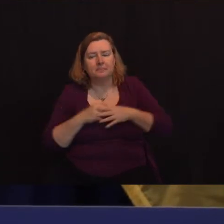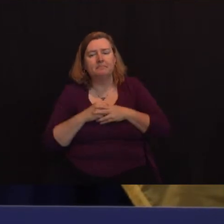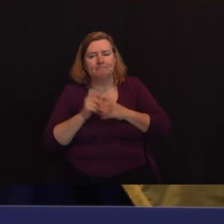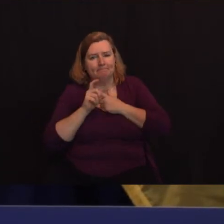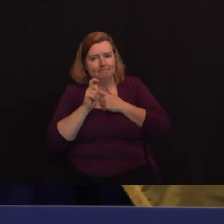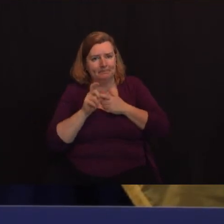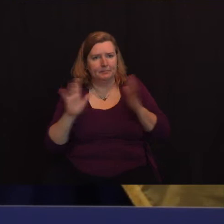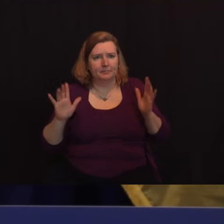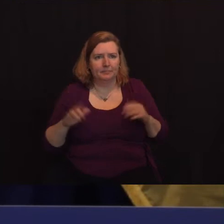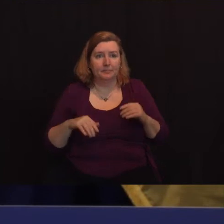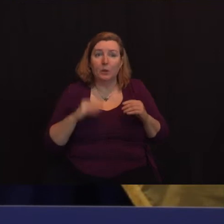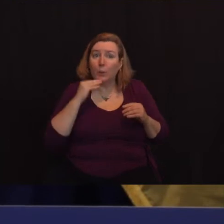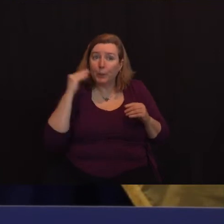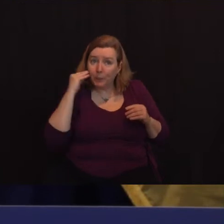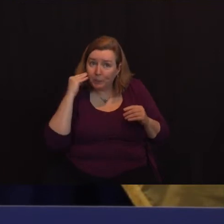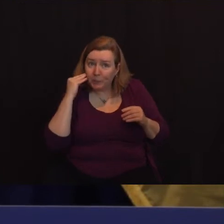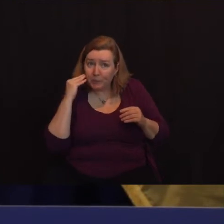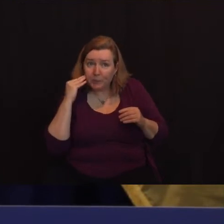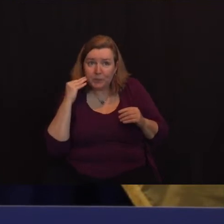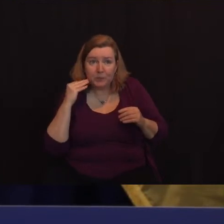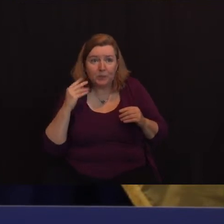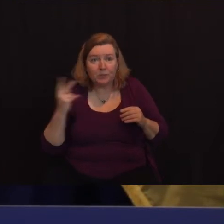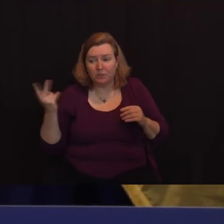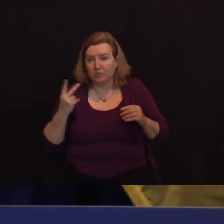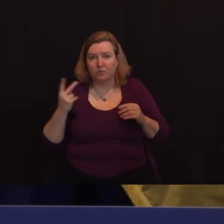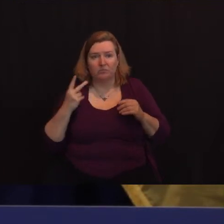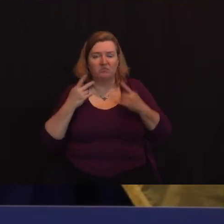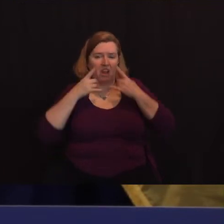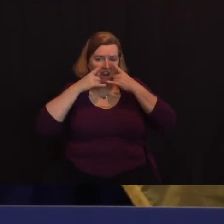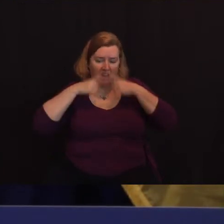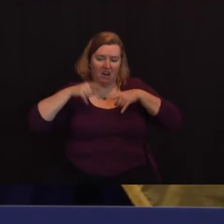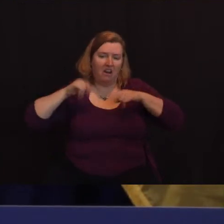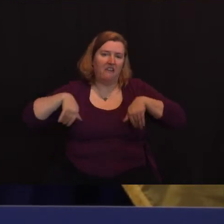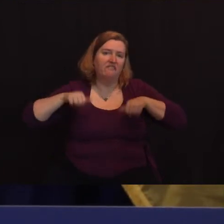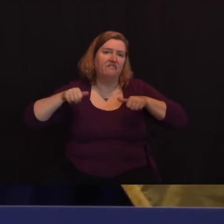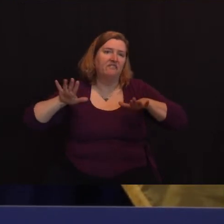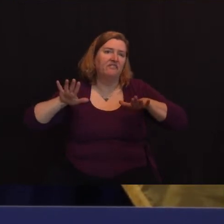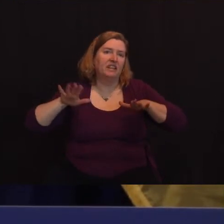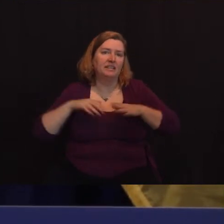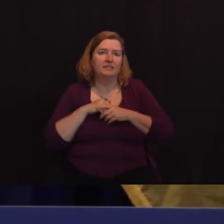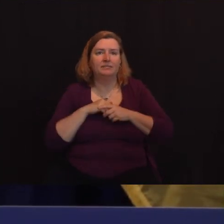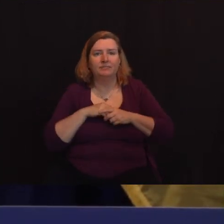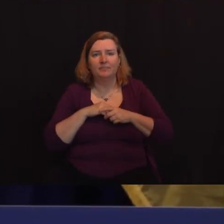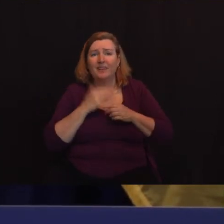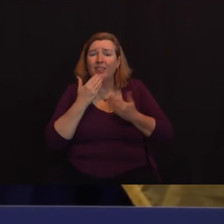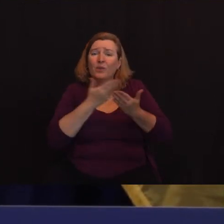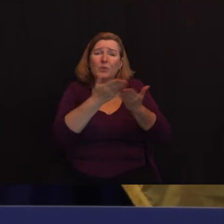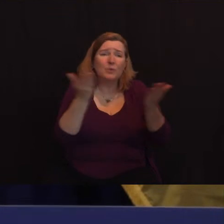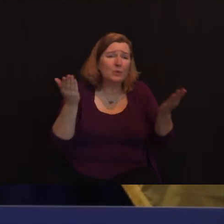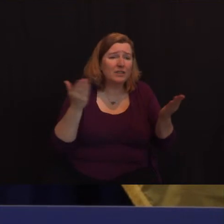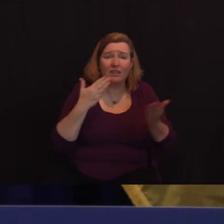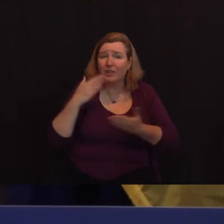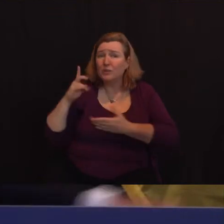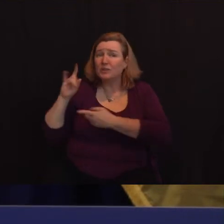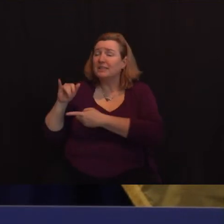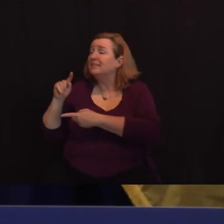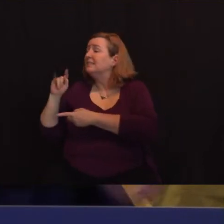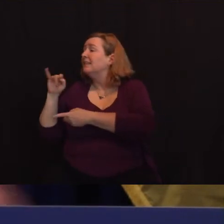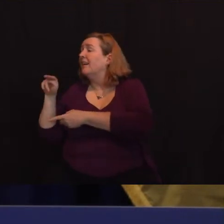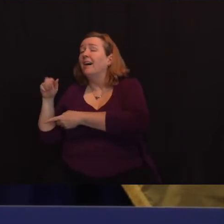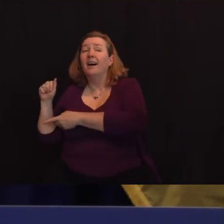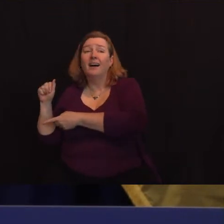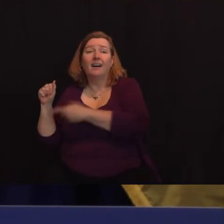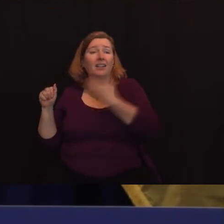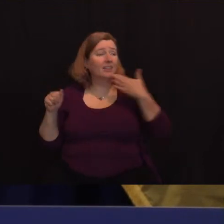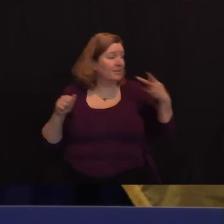same household. So want to make sure I have your blessing on that front. Thank you, everybody. Thank you, Judy and Tina. Pat, thank